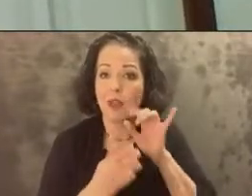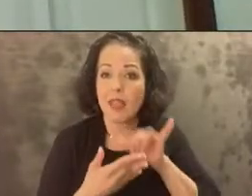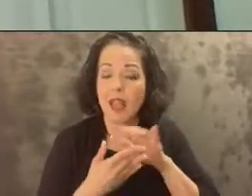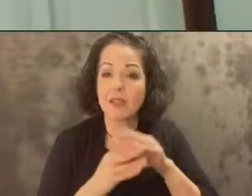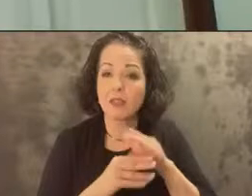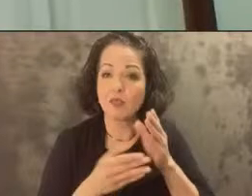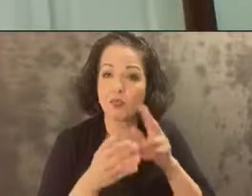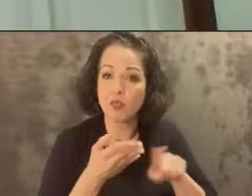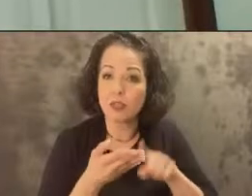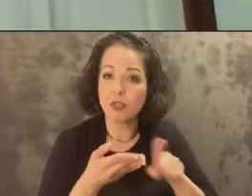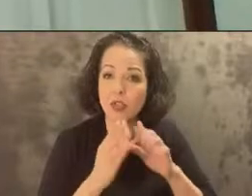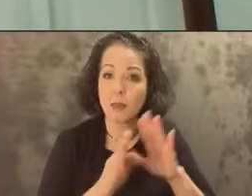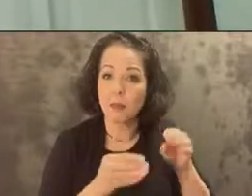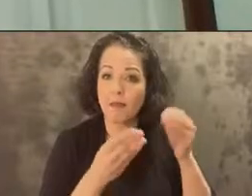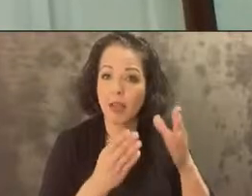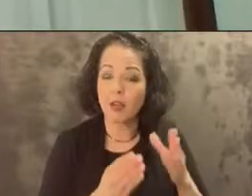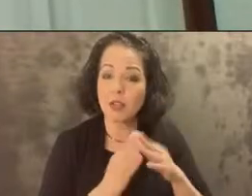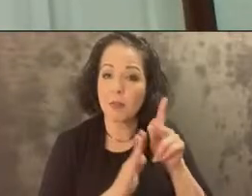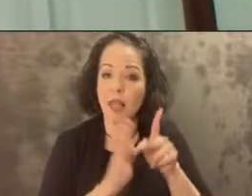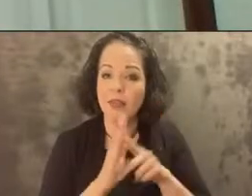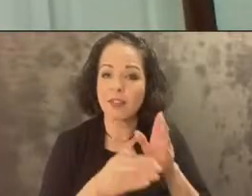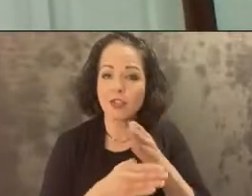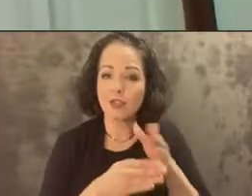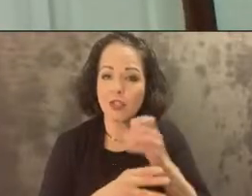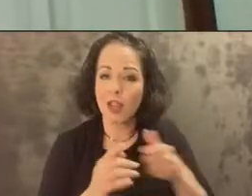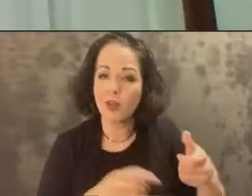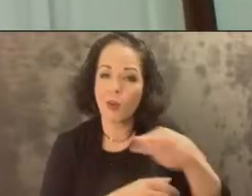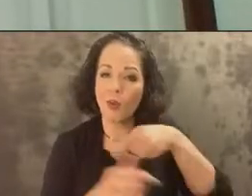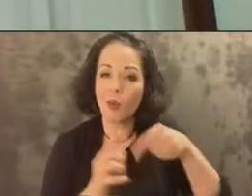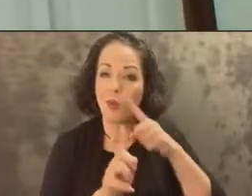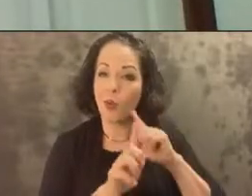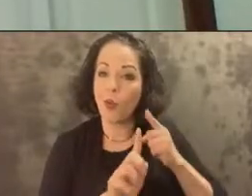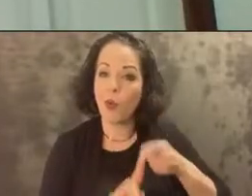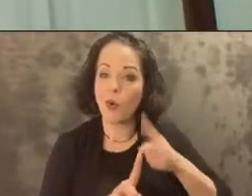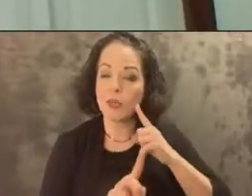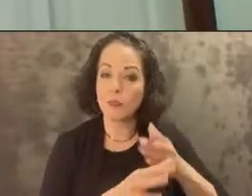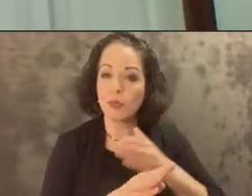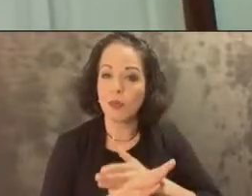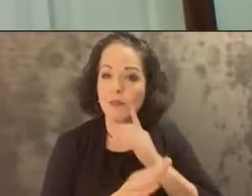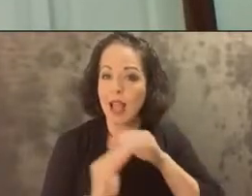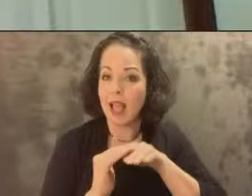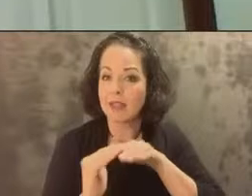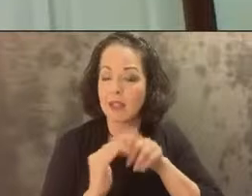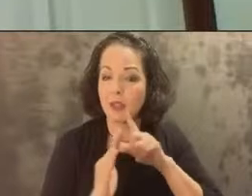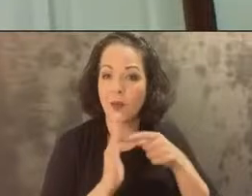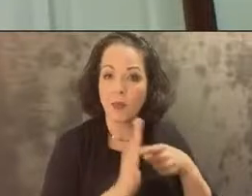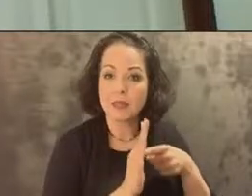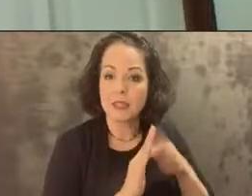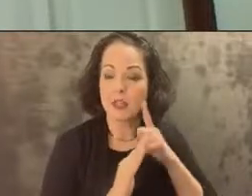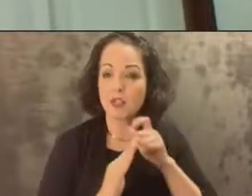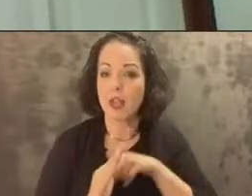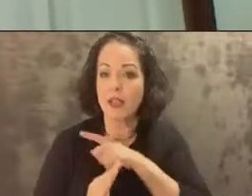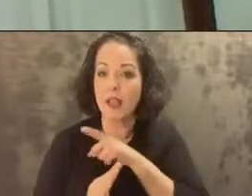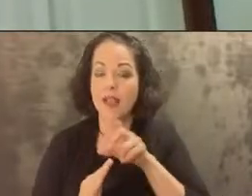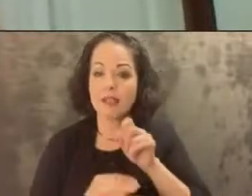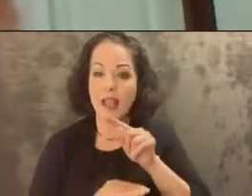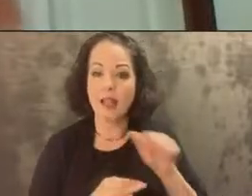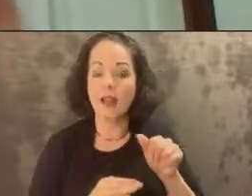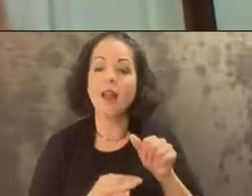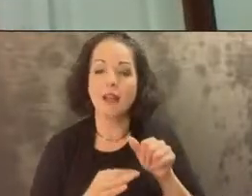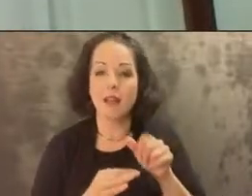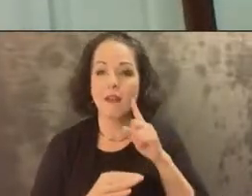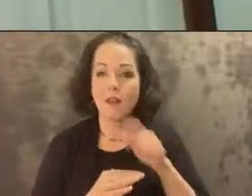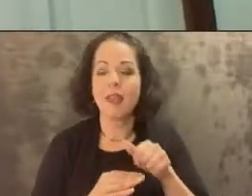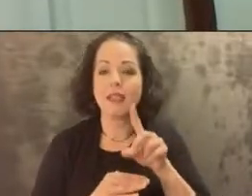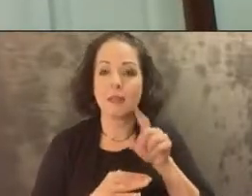and policymakers around a shared goal of improving access to and representation within disability data systems. So thank you so